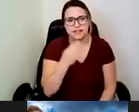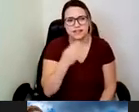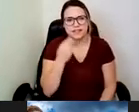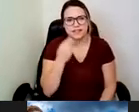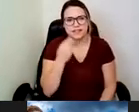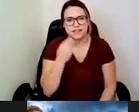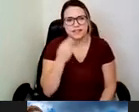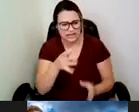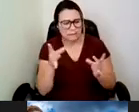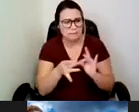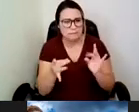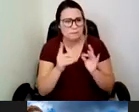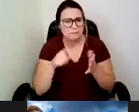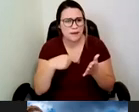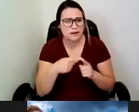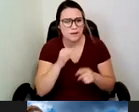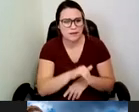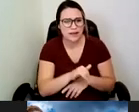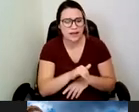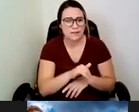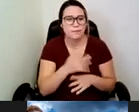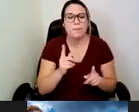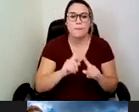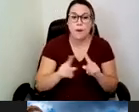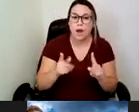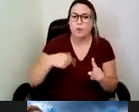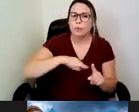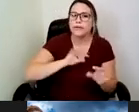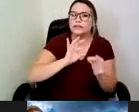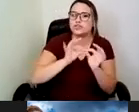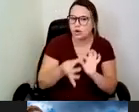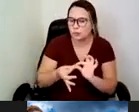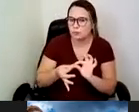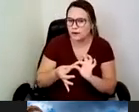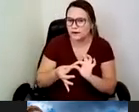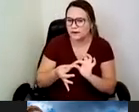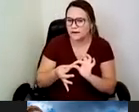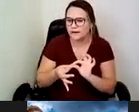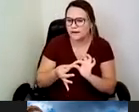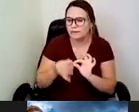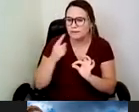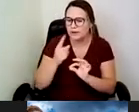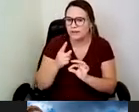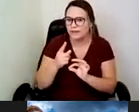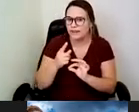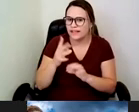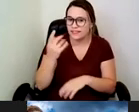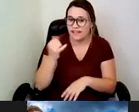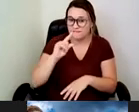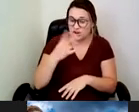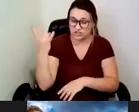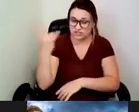dialysis. Interpreted, you know, she gave you this directive, really do everything for the first 7 days, which she then did.